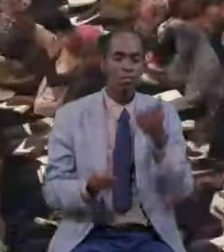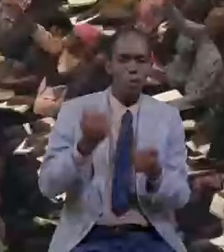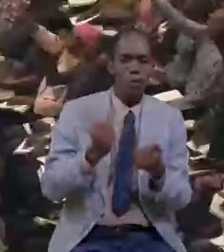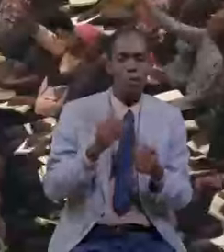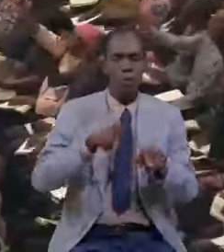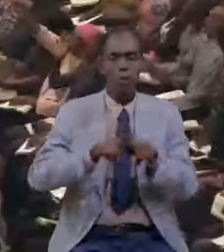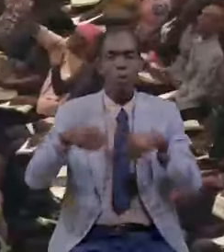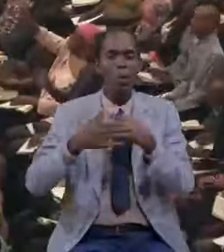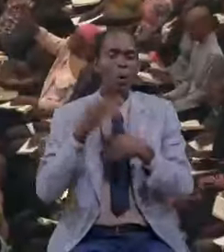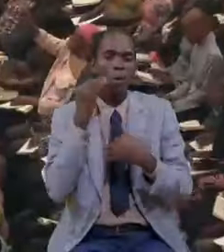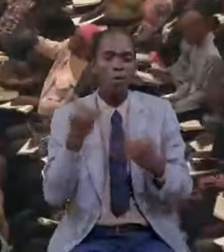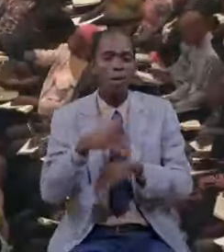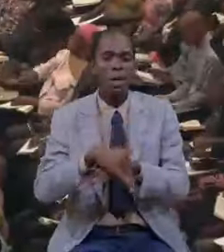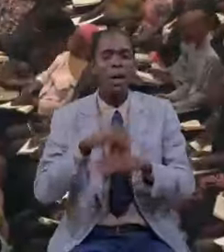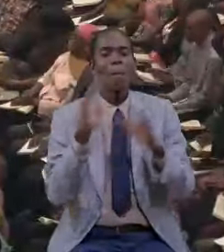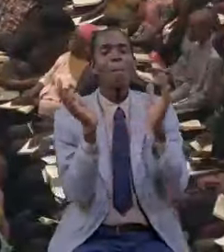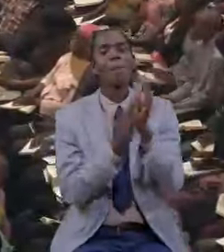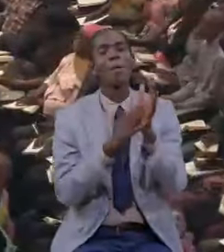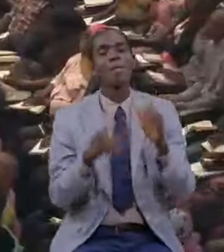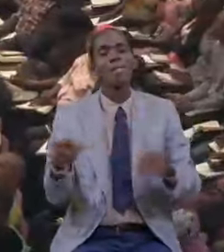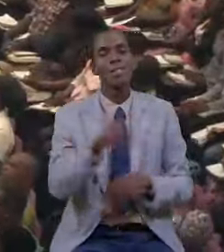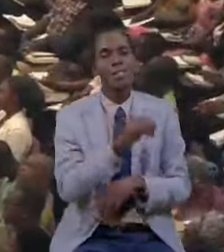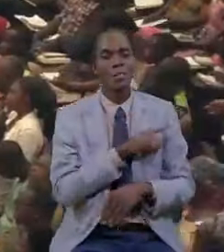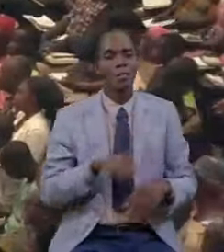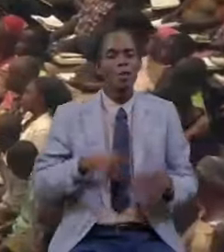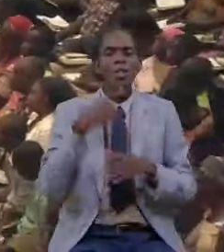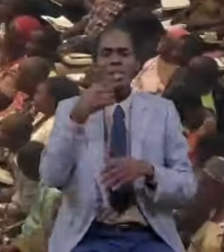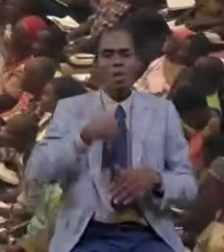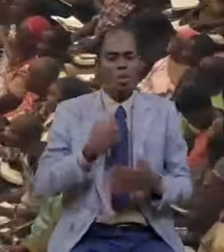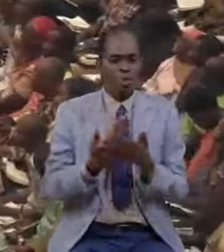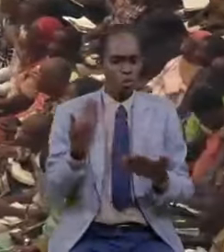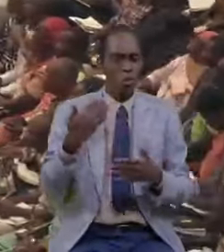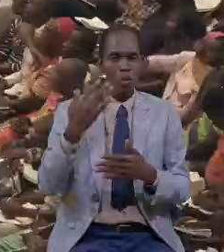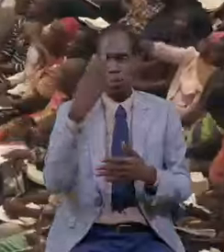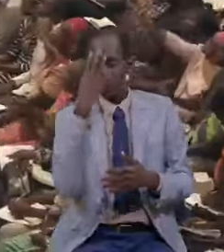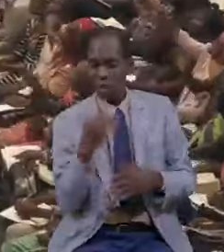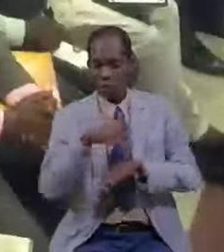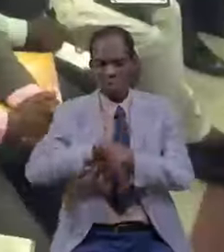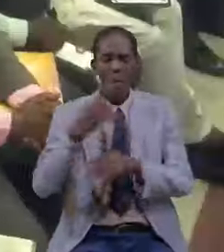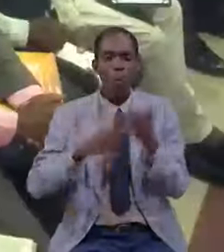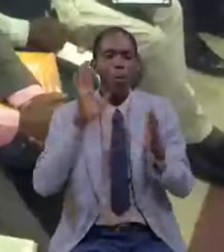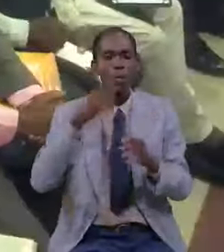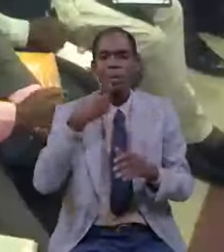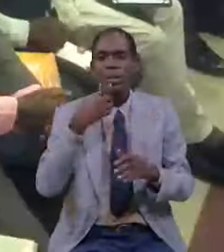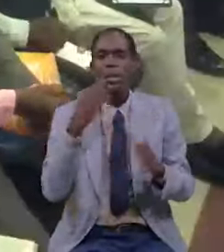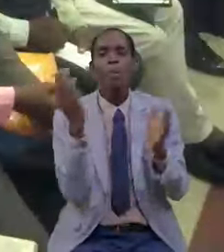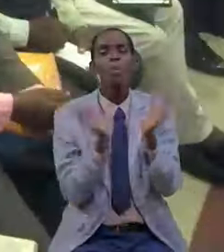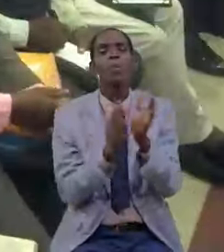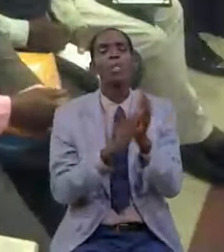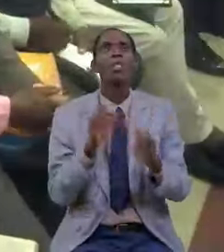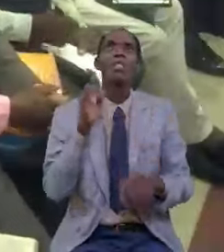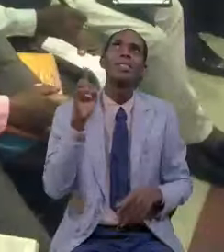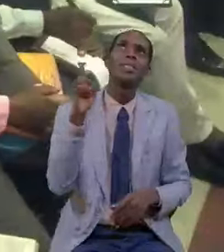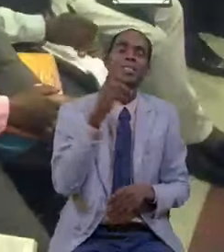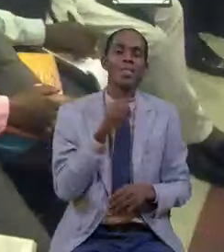back tonight. Tell me tonight before you sleep what will come out of your heart. You will praise